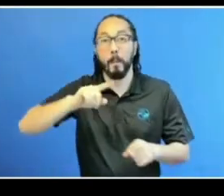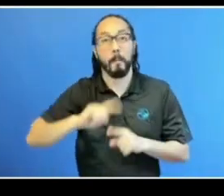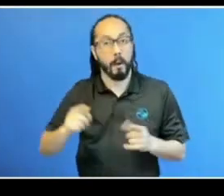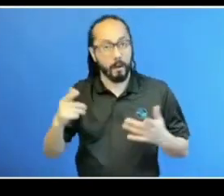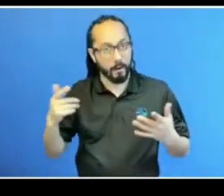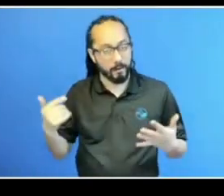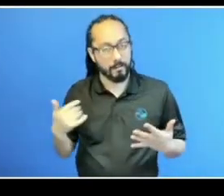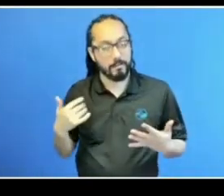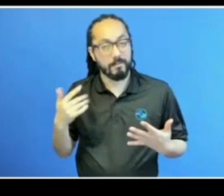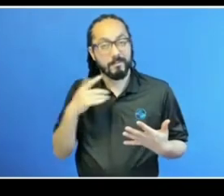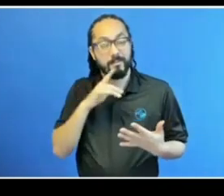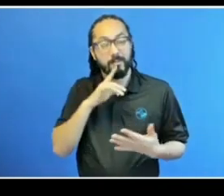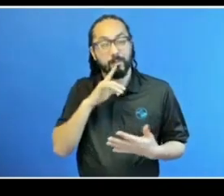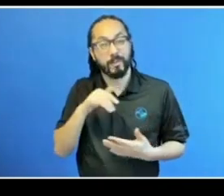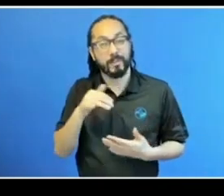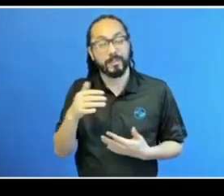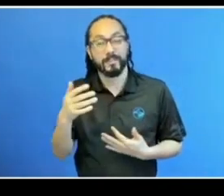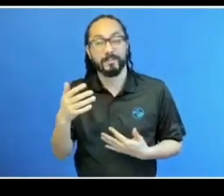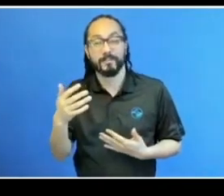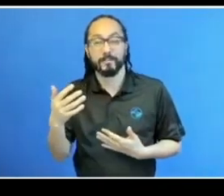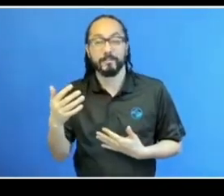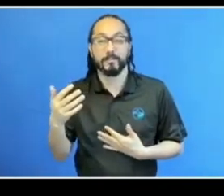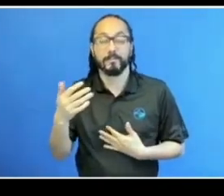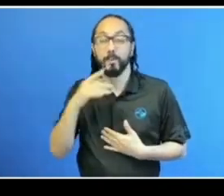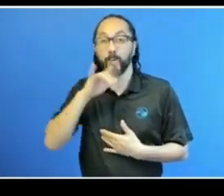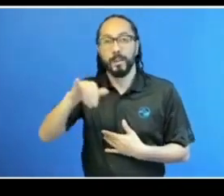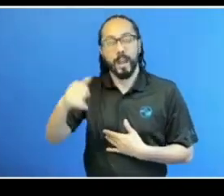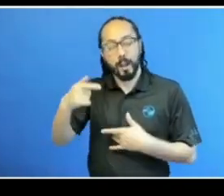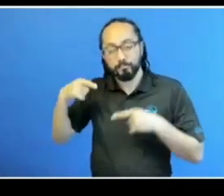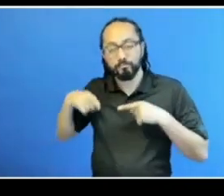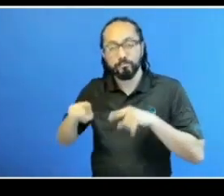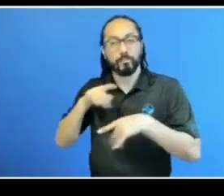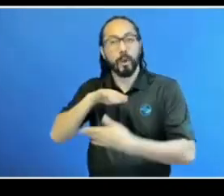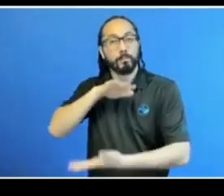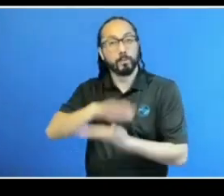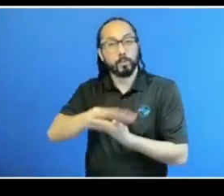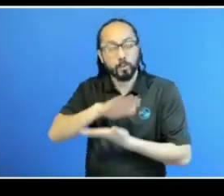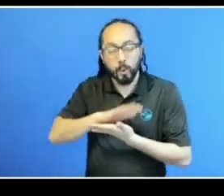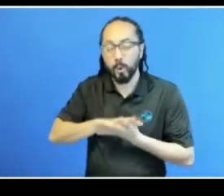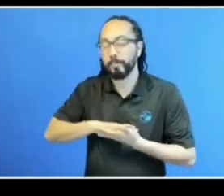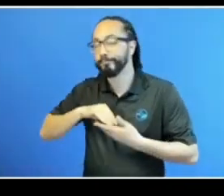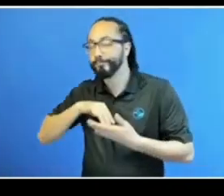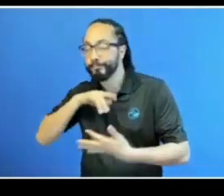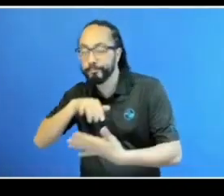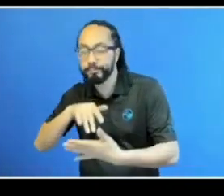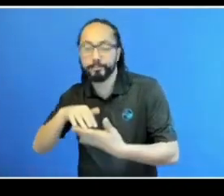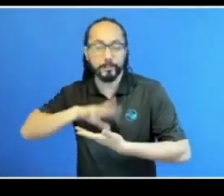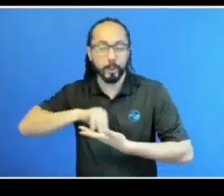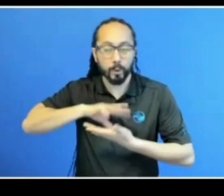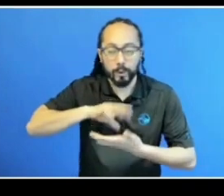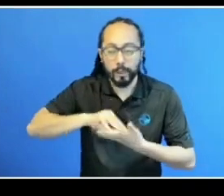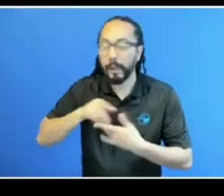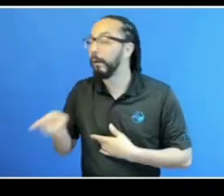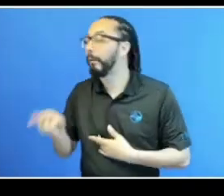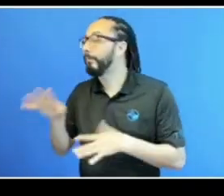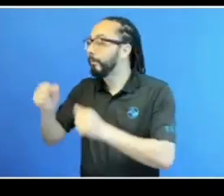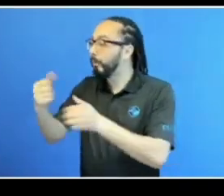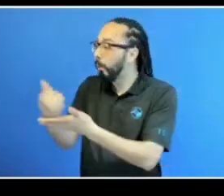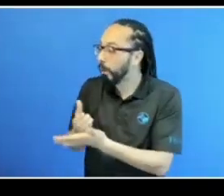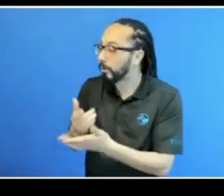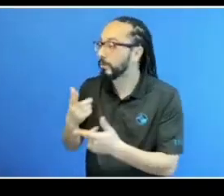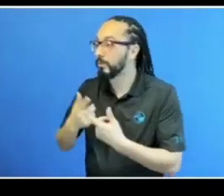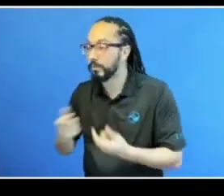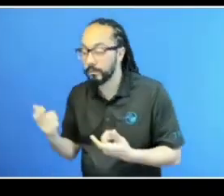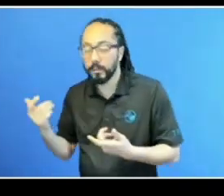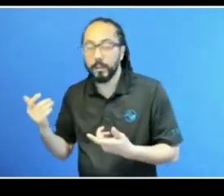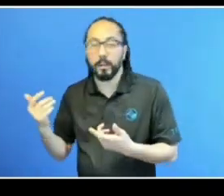doesn't seem like it's a big deal. Just going to introduce an African drum